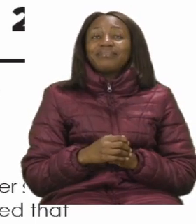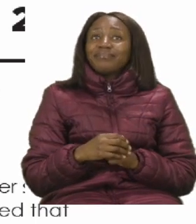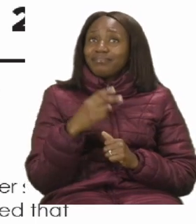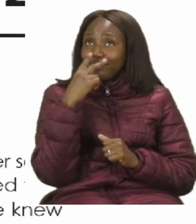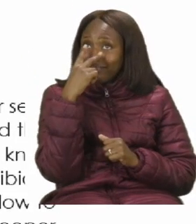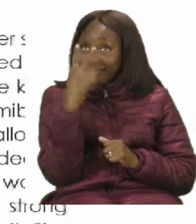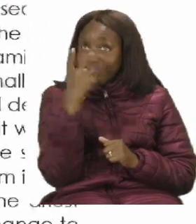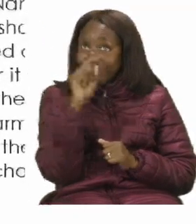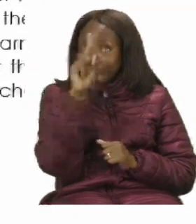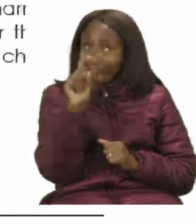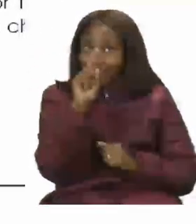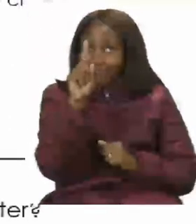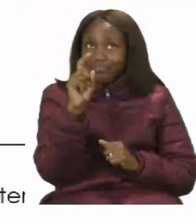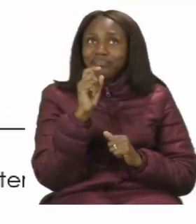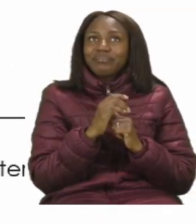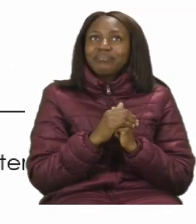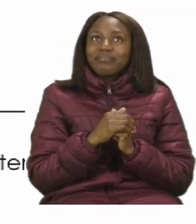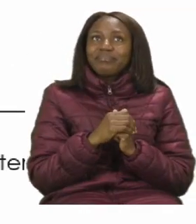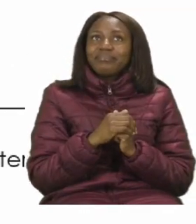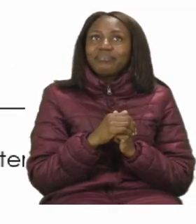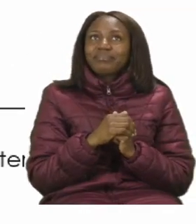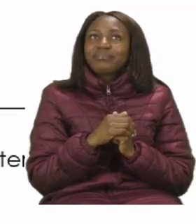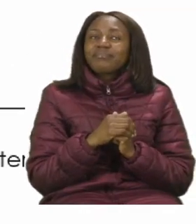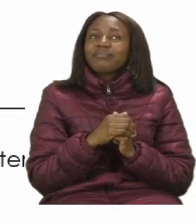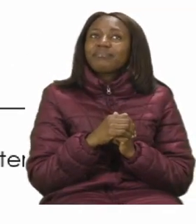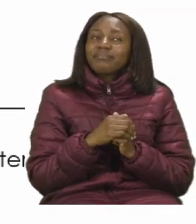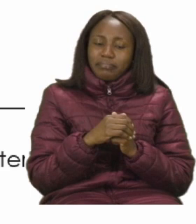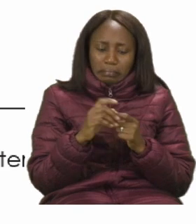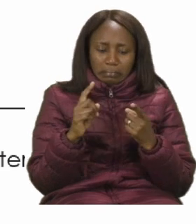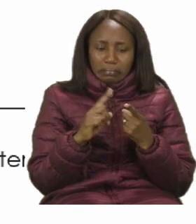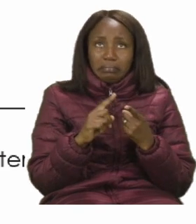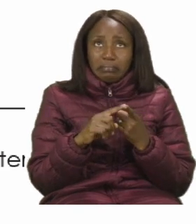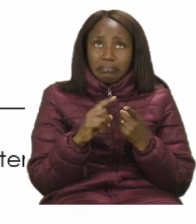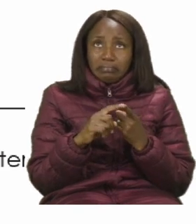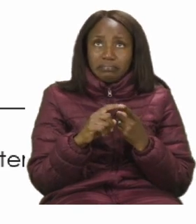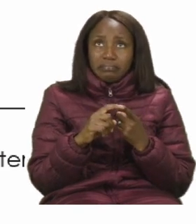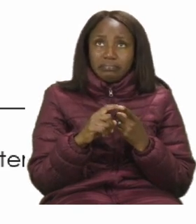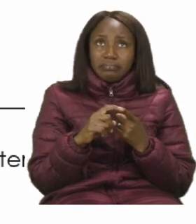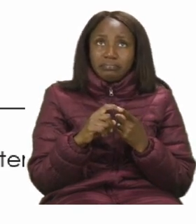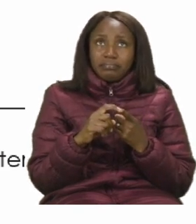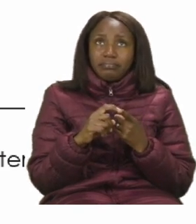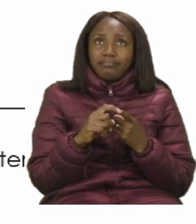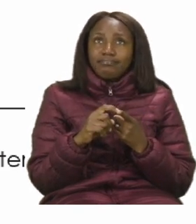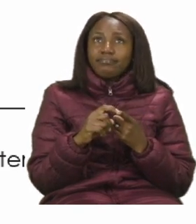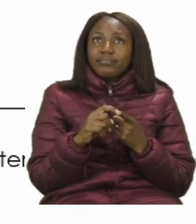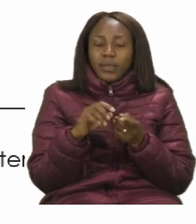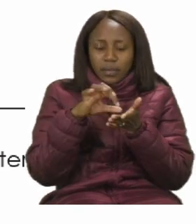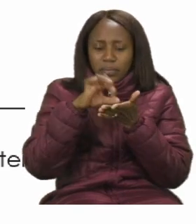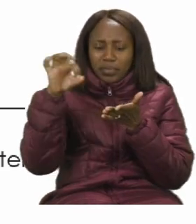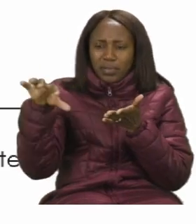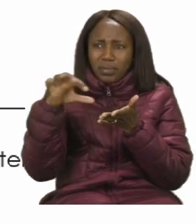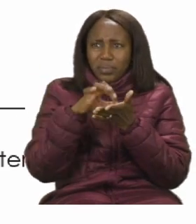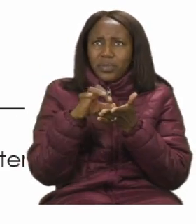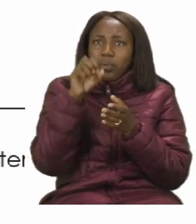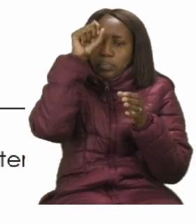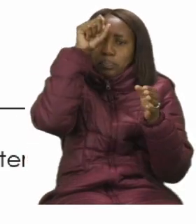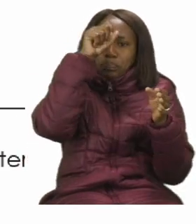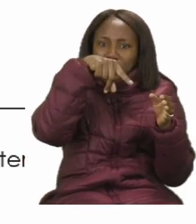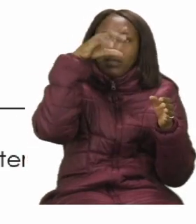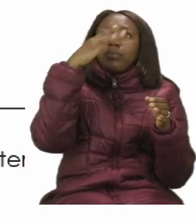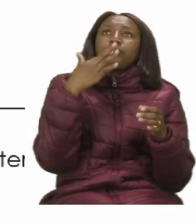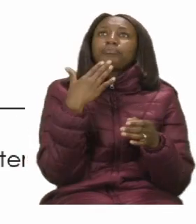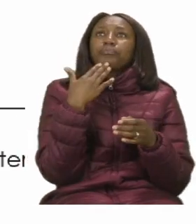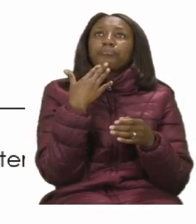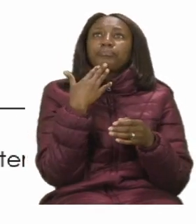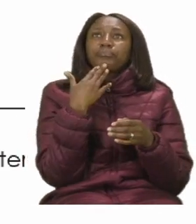the questions. Question number 1. Who dropped the seed for